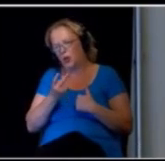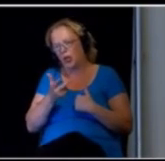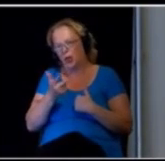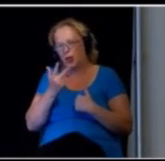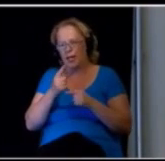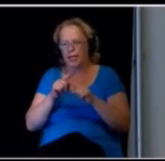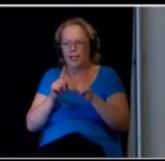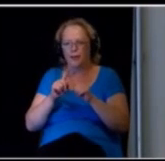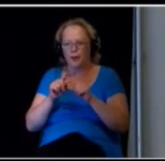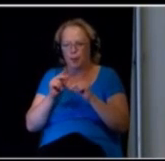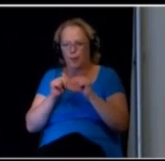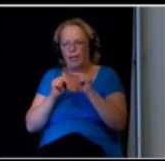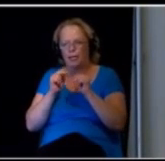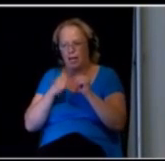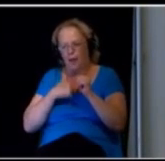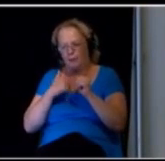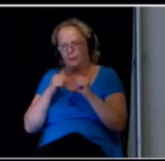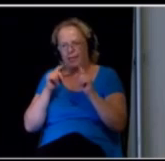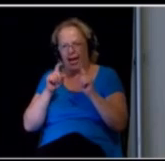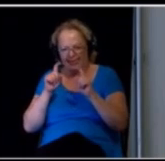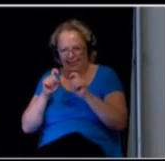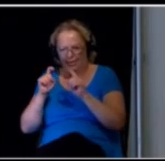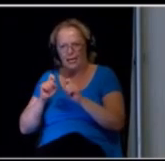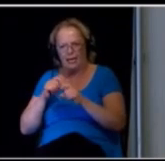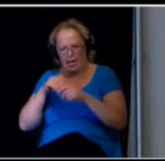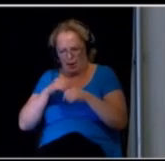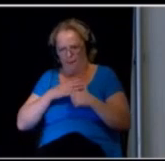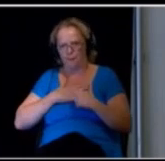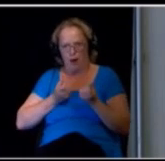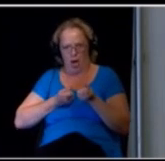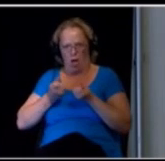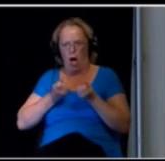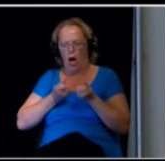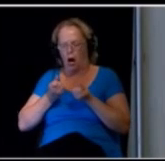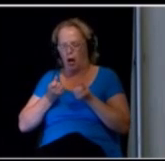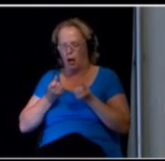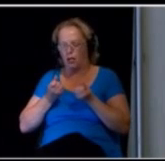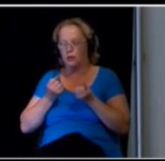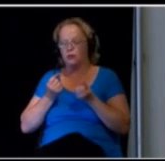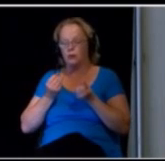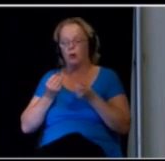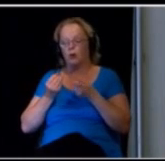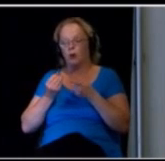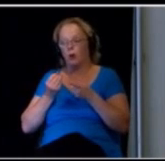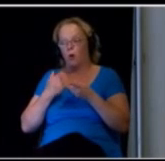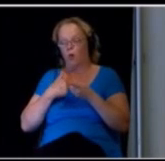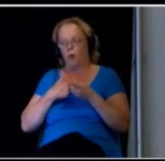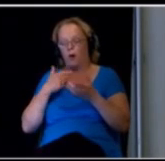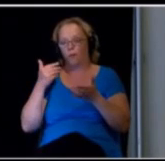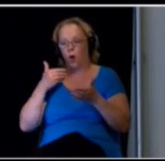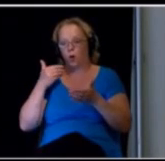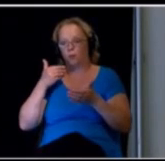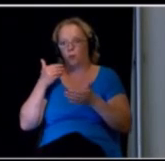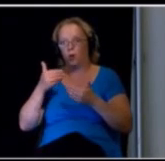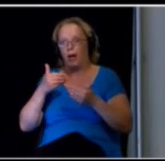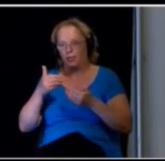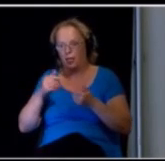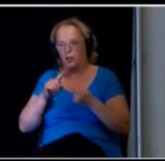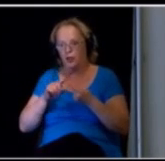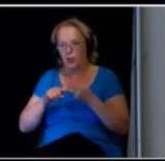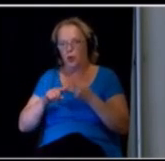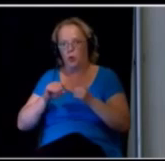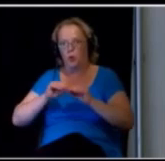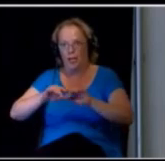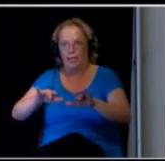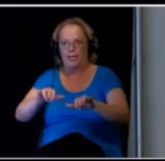that I'm testing in my car. And we're making gradual progress towards what I'd say is a releasable bit of software. But